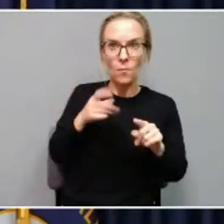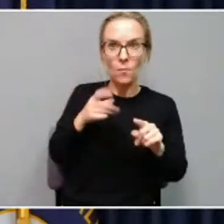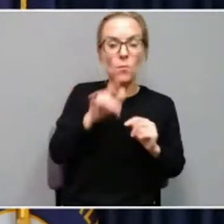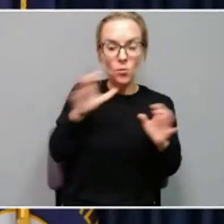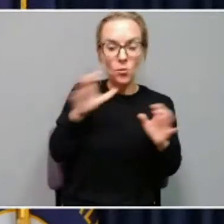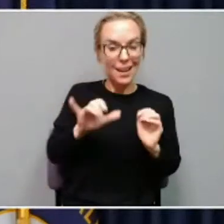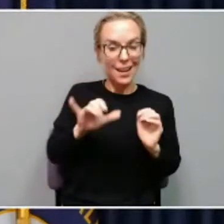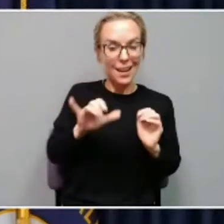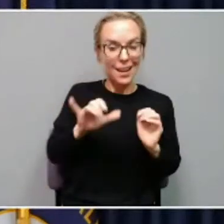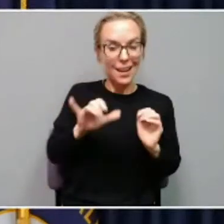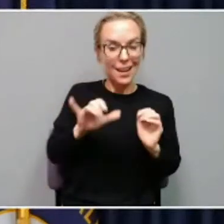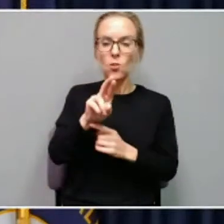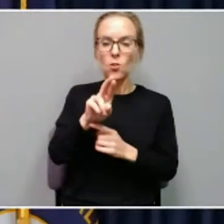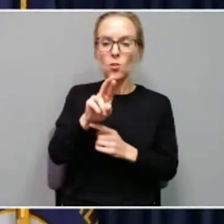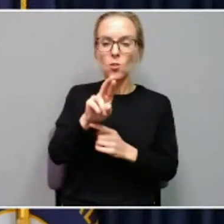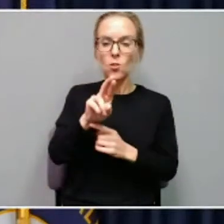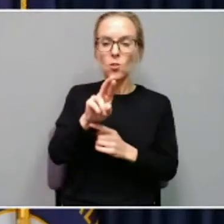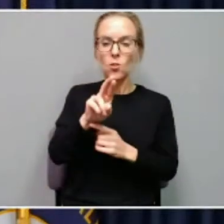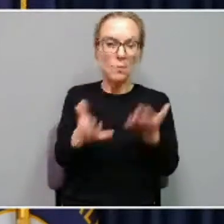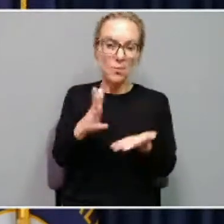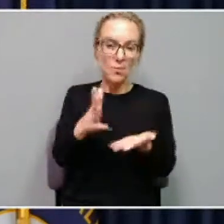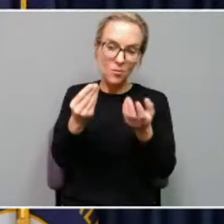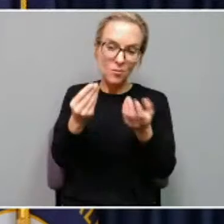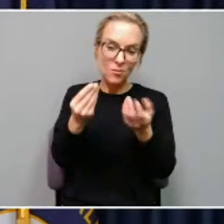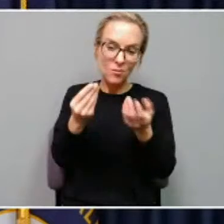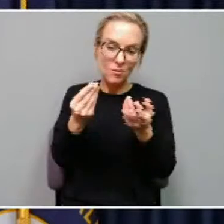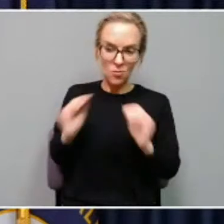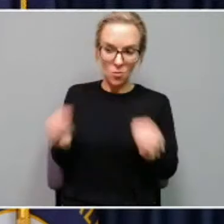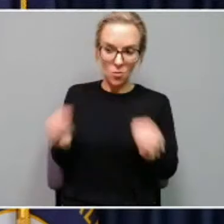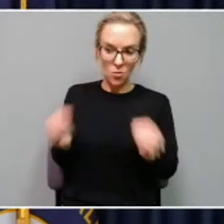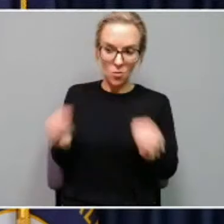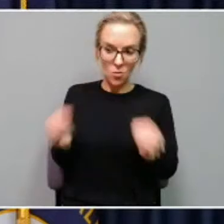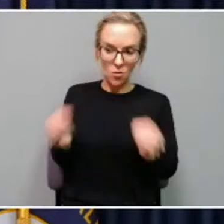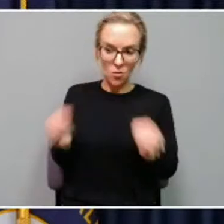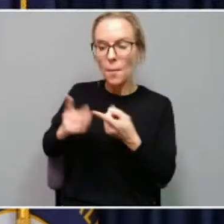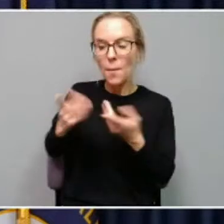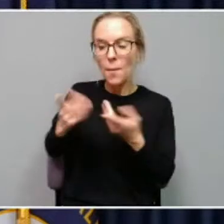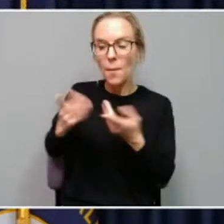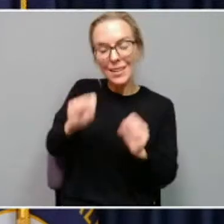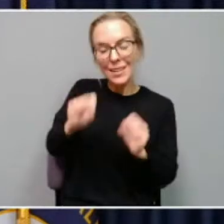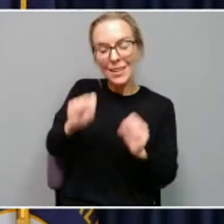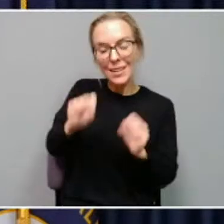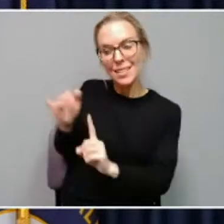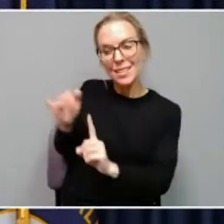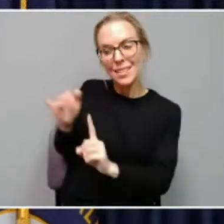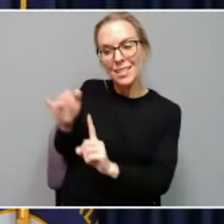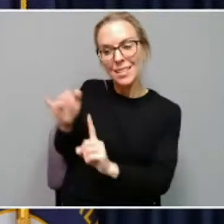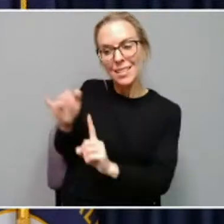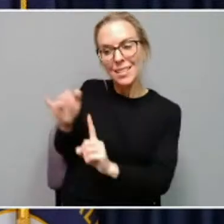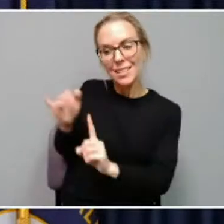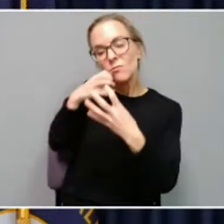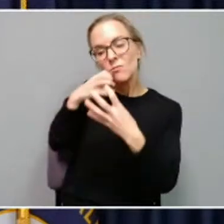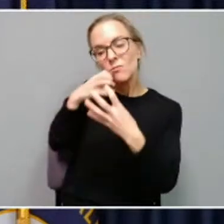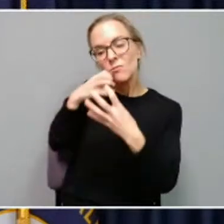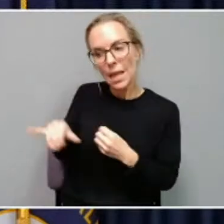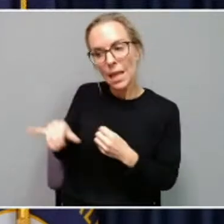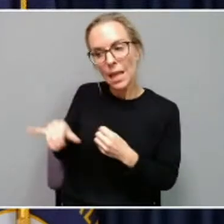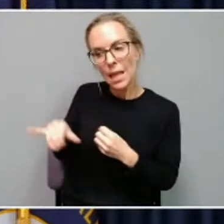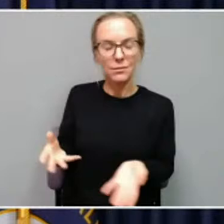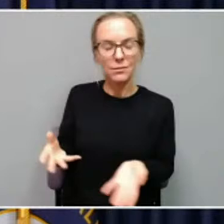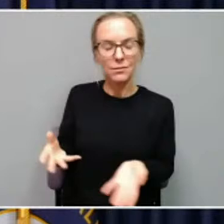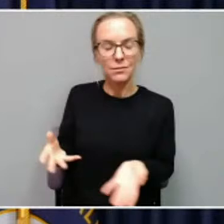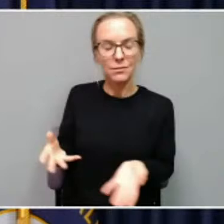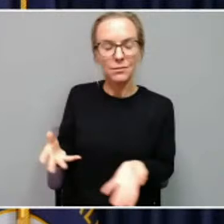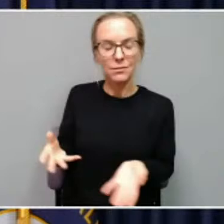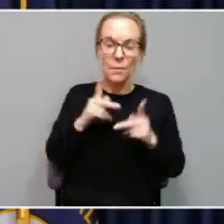that risk of losing the friendship that oftentimes convinces that other person of how genuine you are. I've had people break